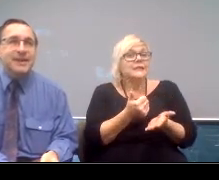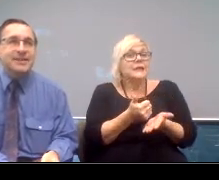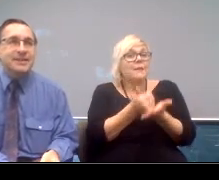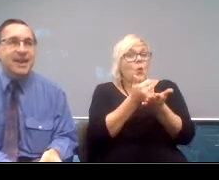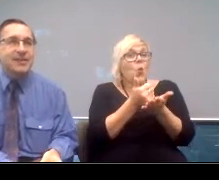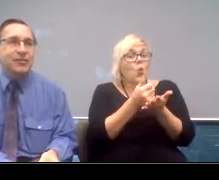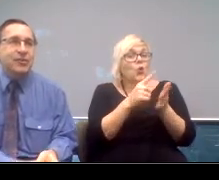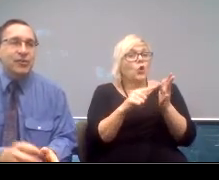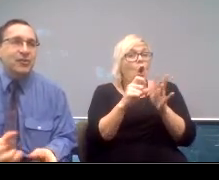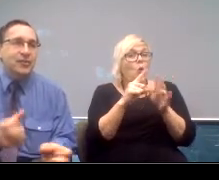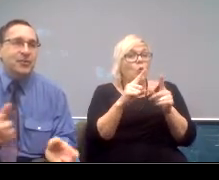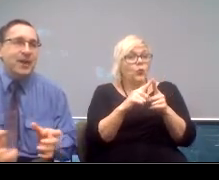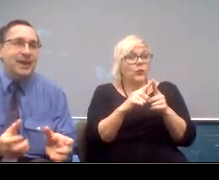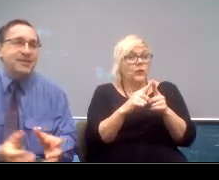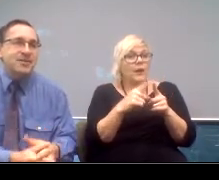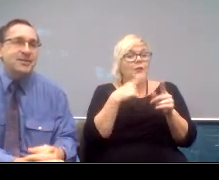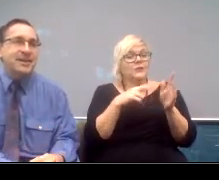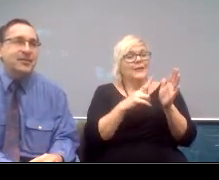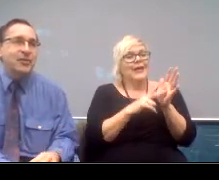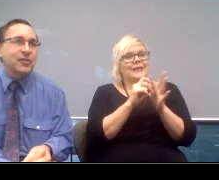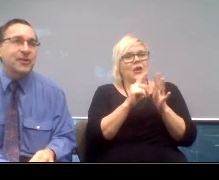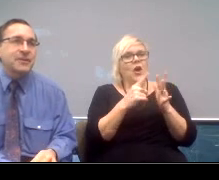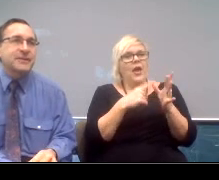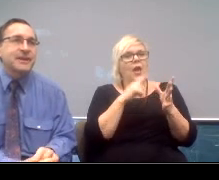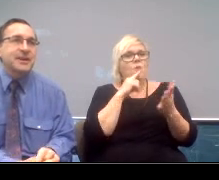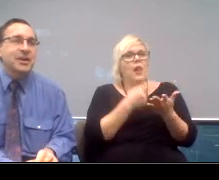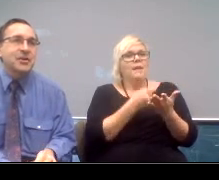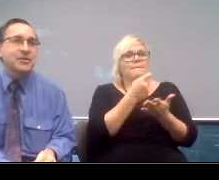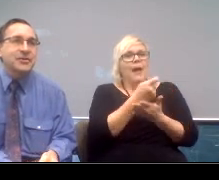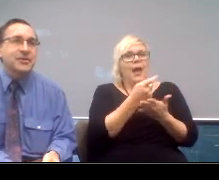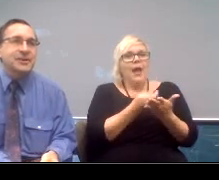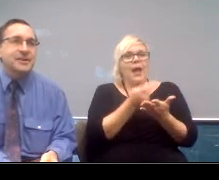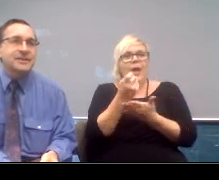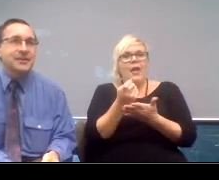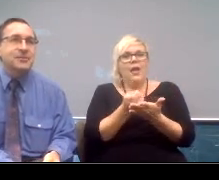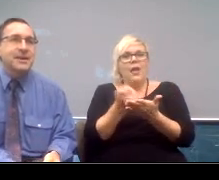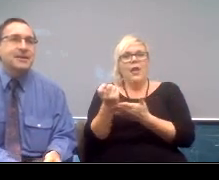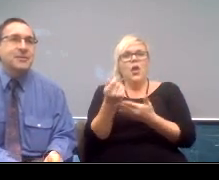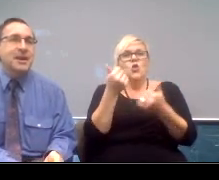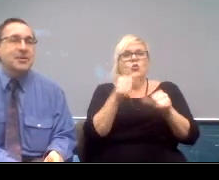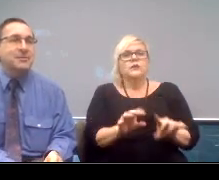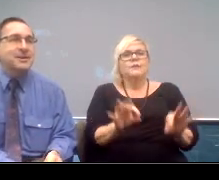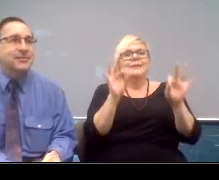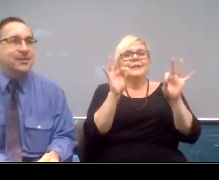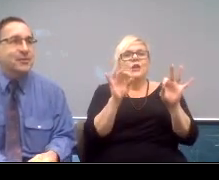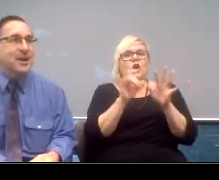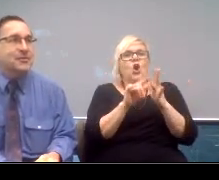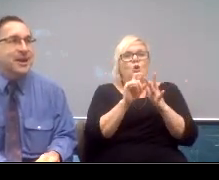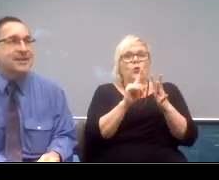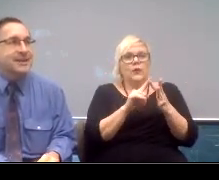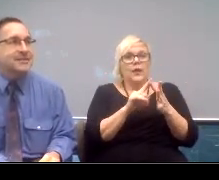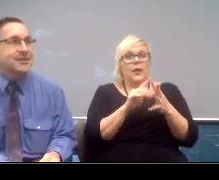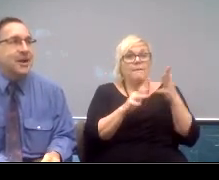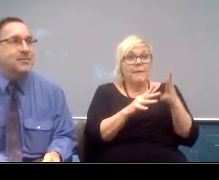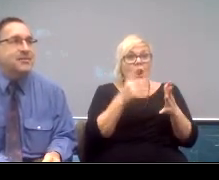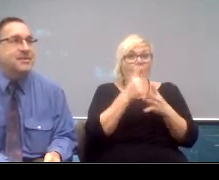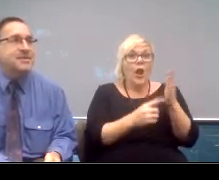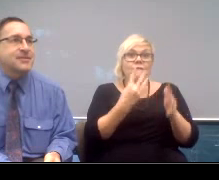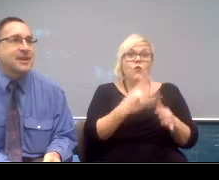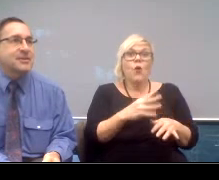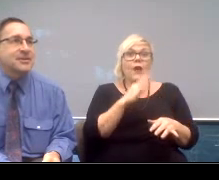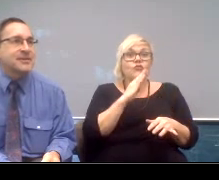The fact that the agency chooses to pay certain things using particular codes doesn't mean that we only believe there's 418